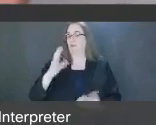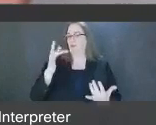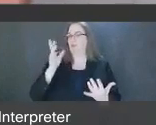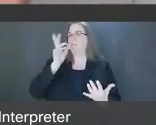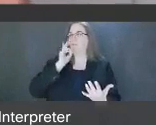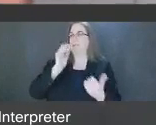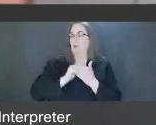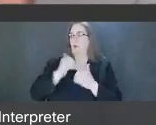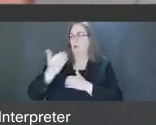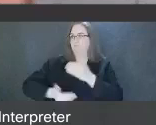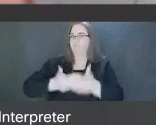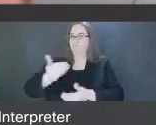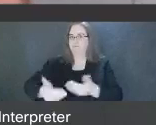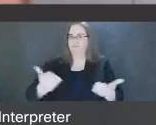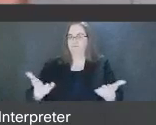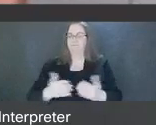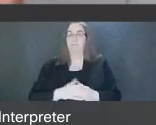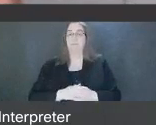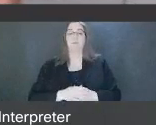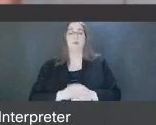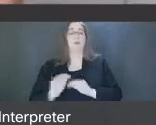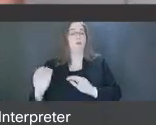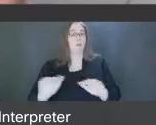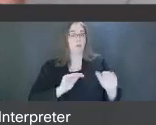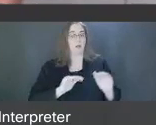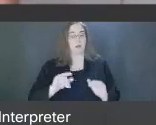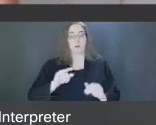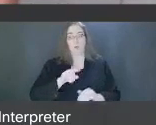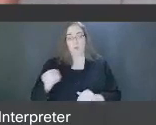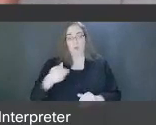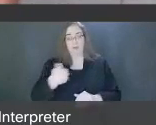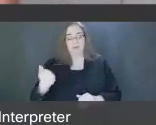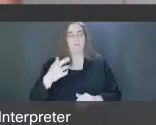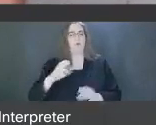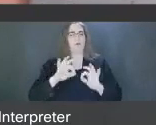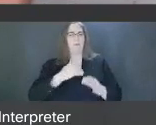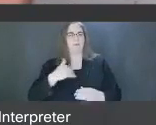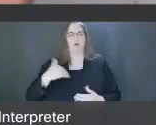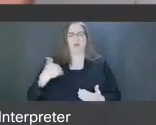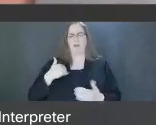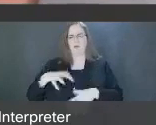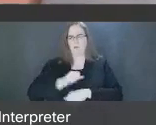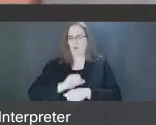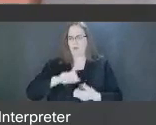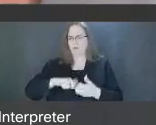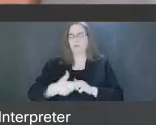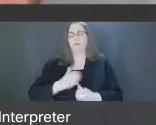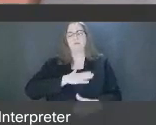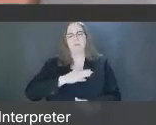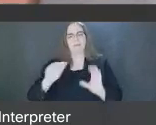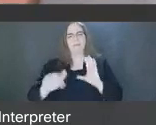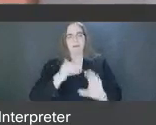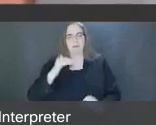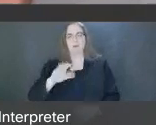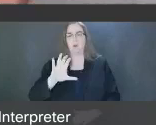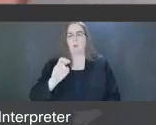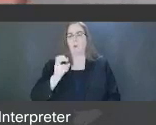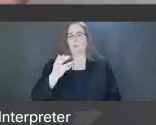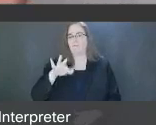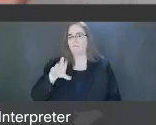so. As a reminder, if you or a family member have any appointment issues, please email